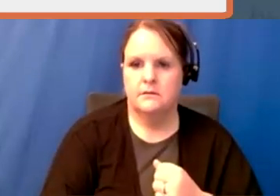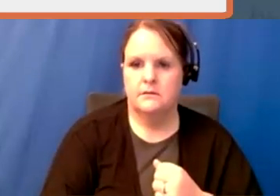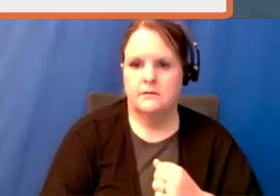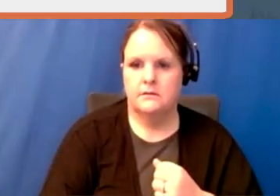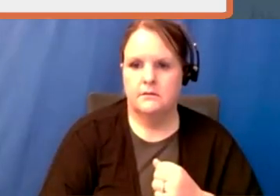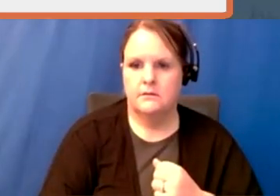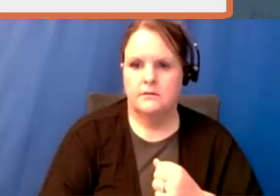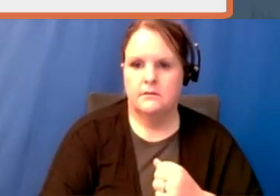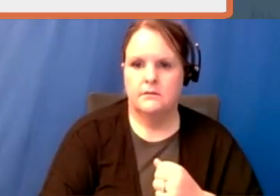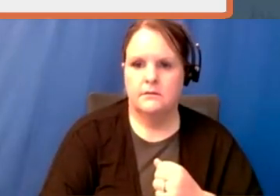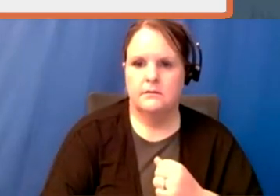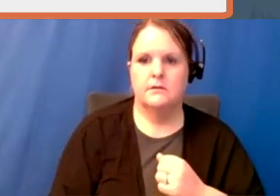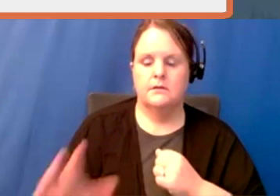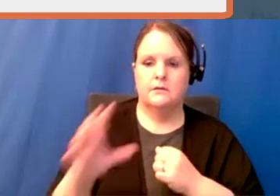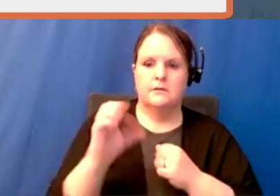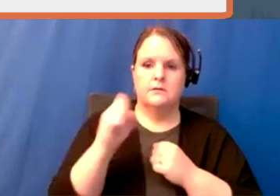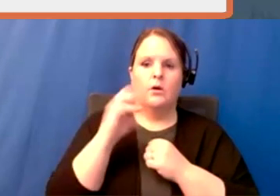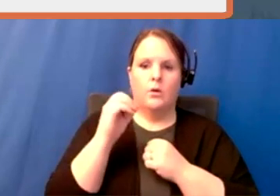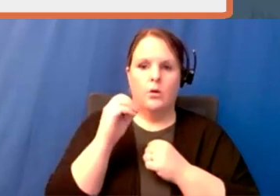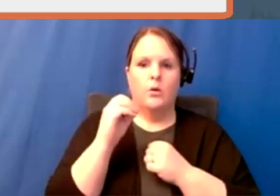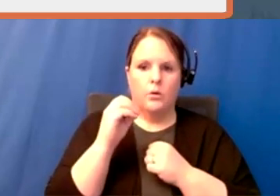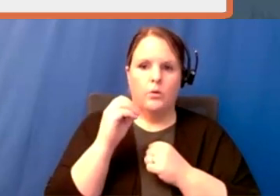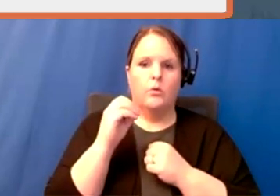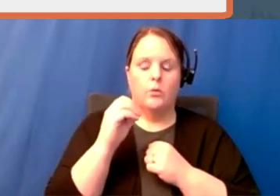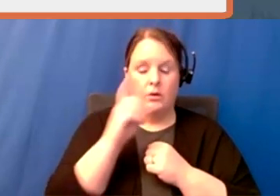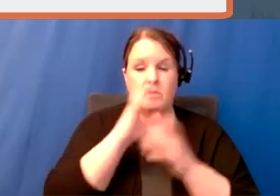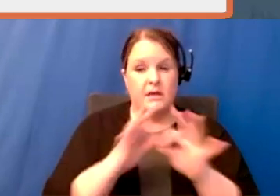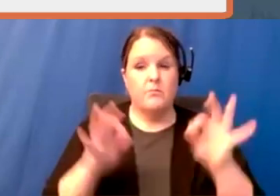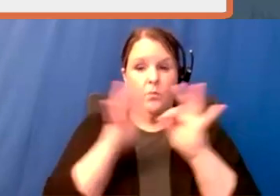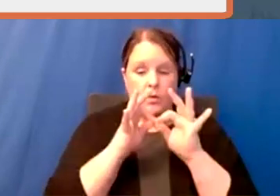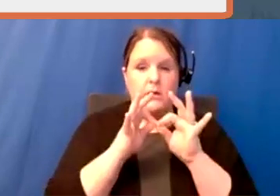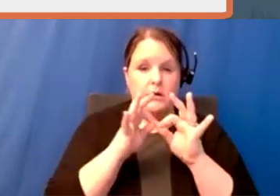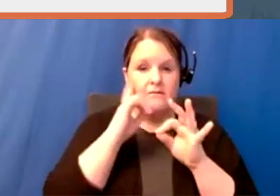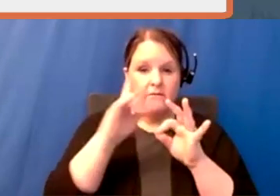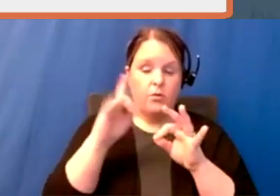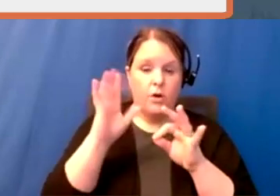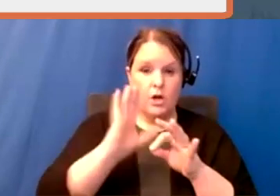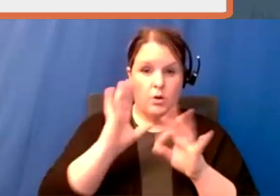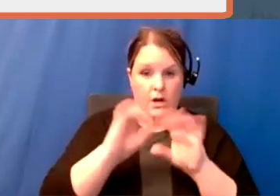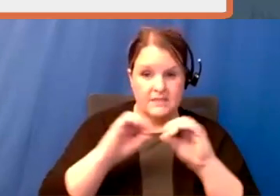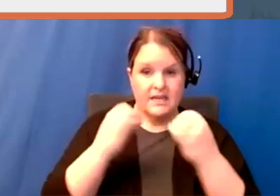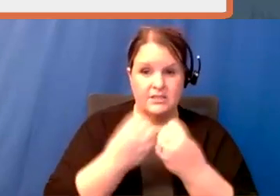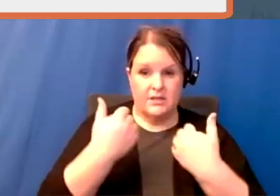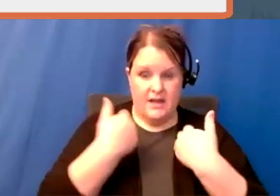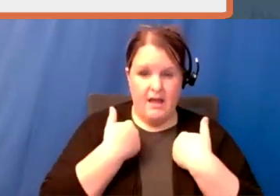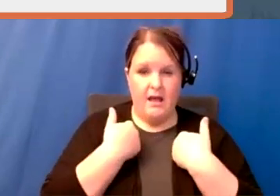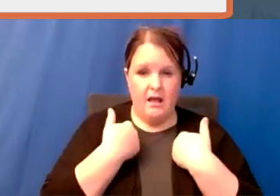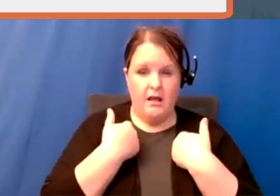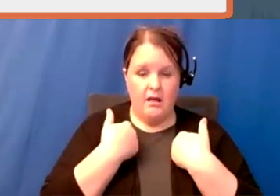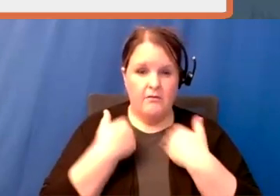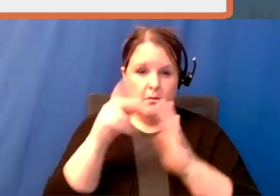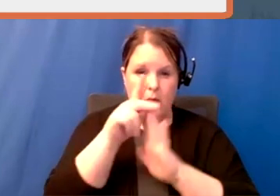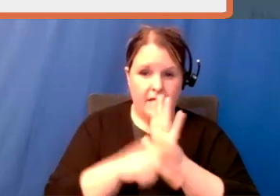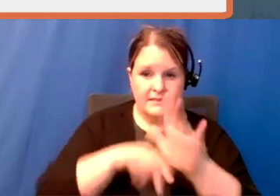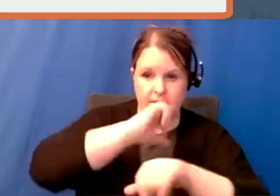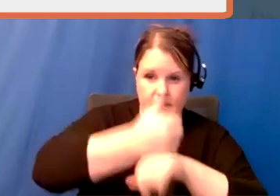it's going to be important for your organization to have a procurement policy in place. And what that procurement